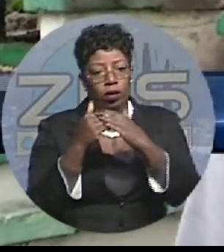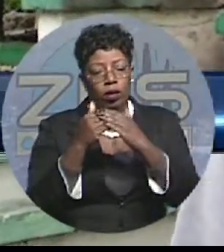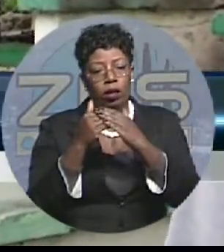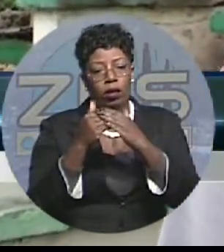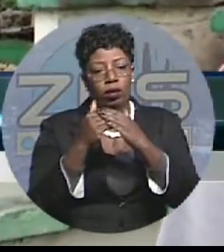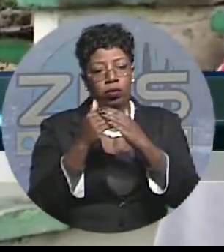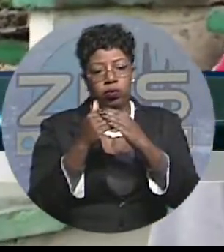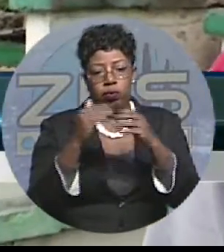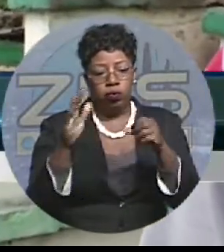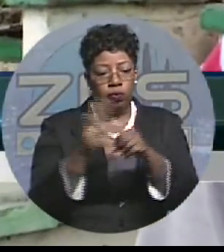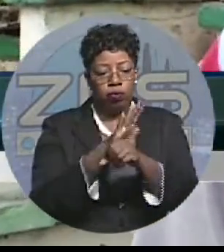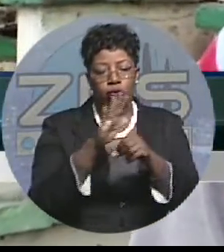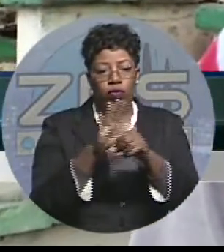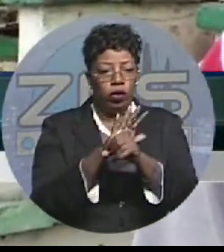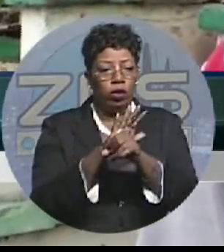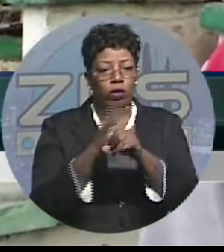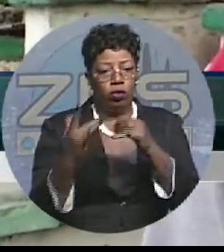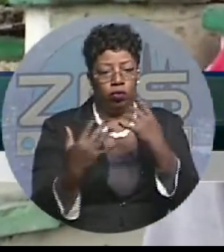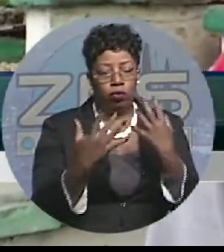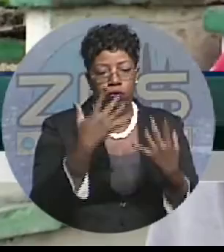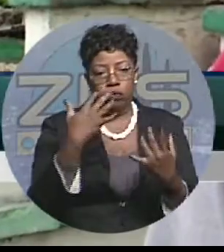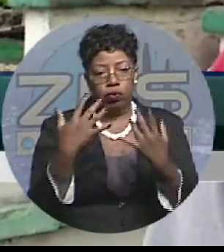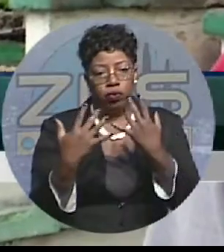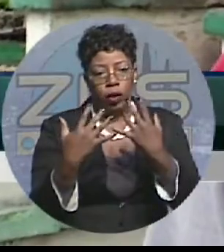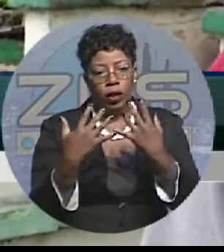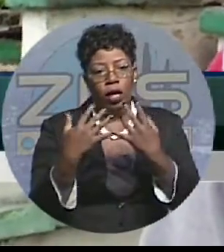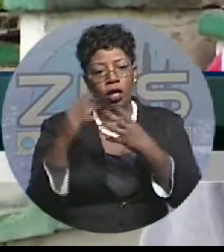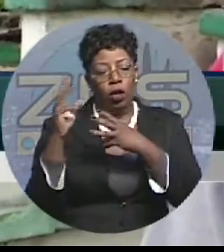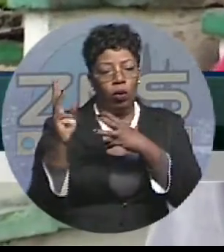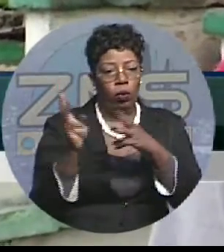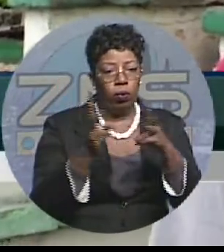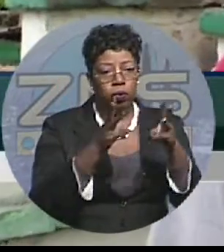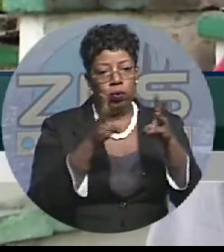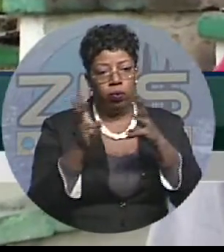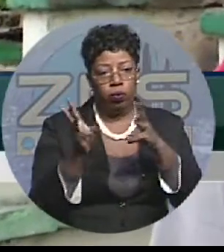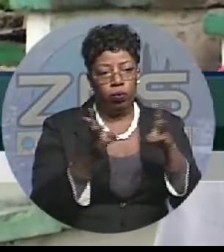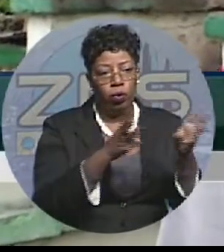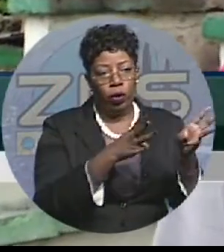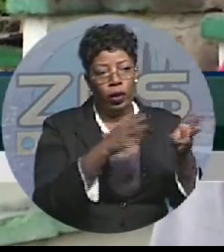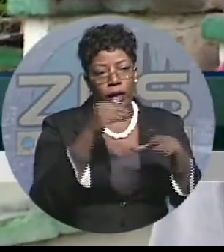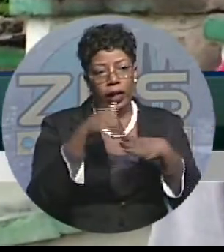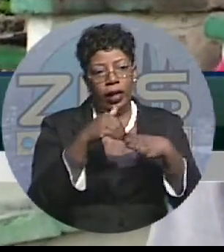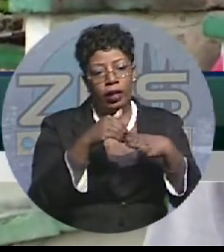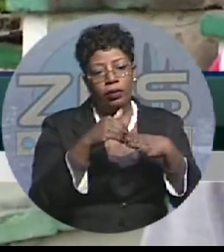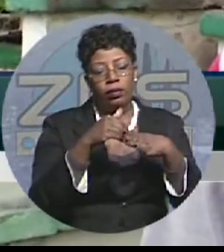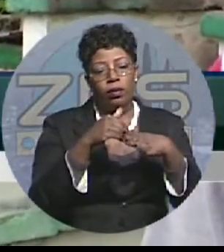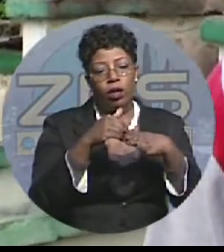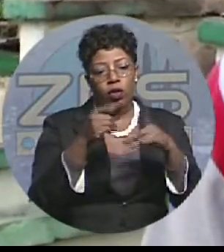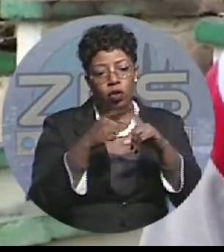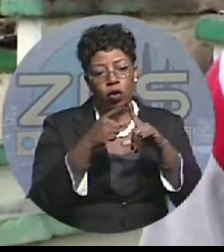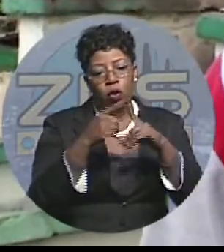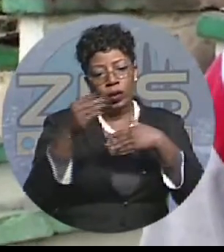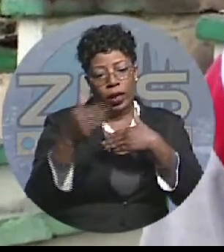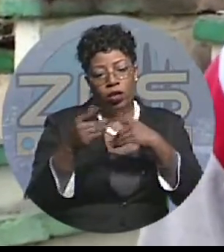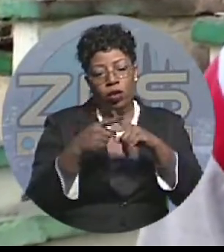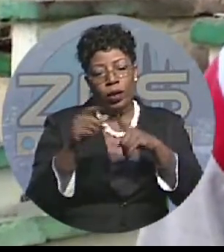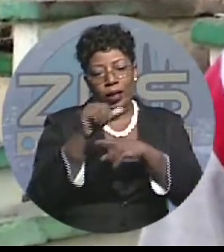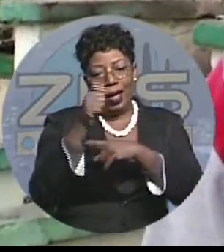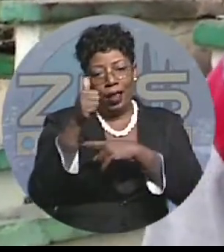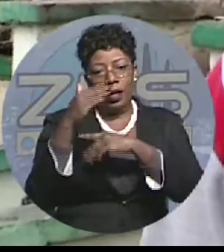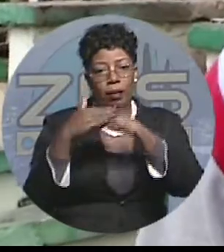with flames. The flames were blowing in the direction of a building which is on the southern side, which is a